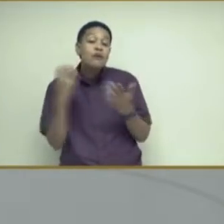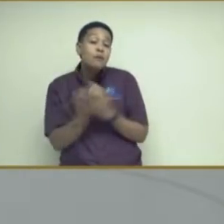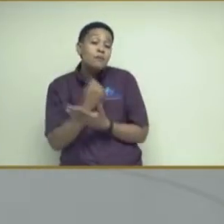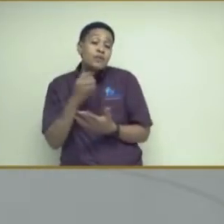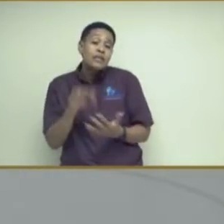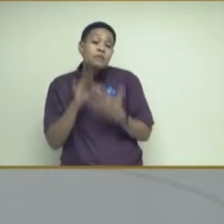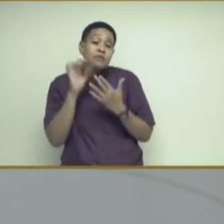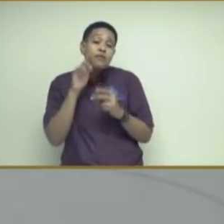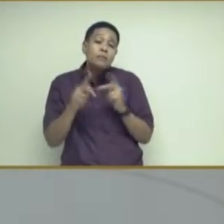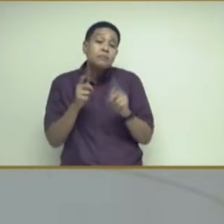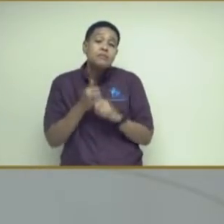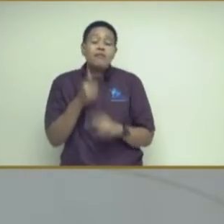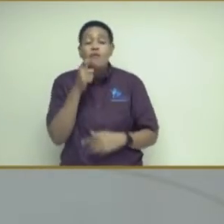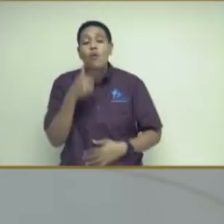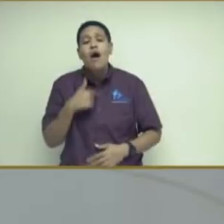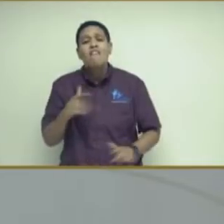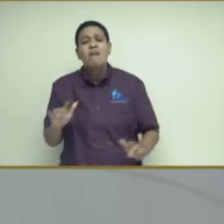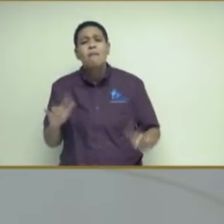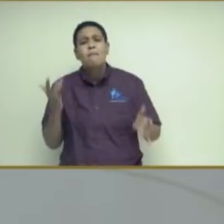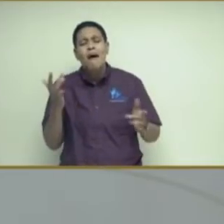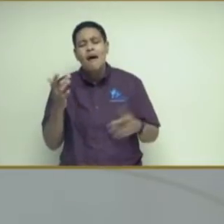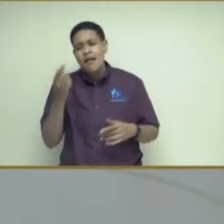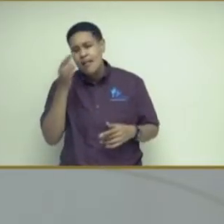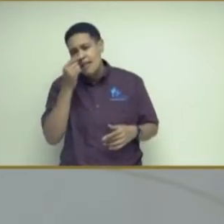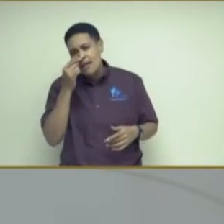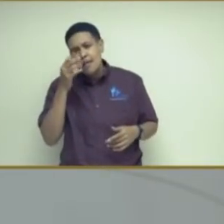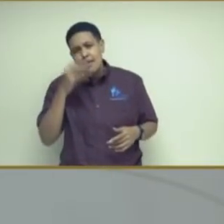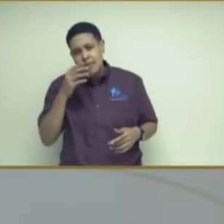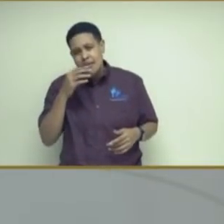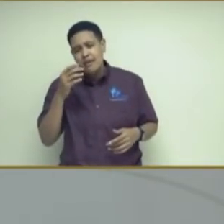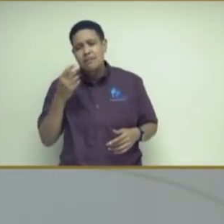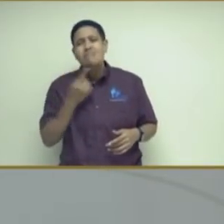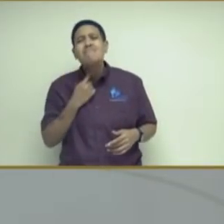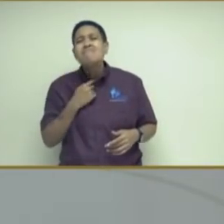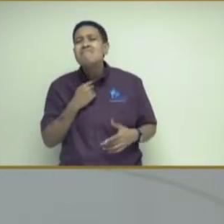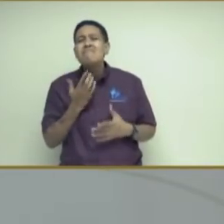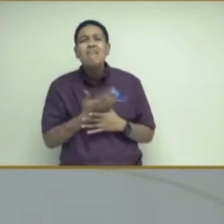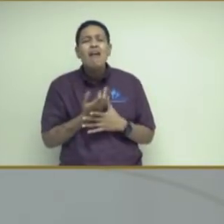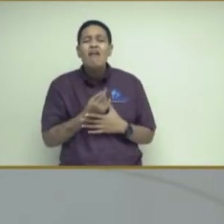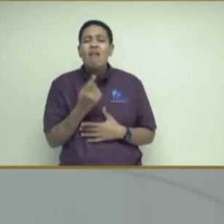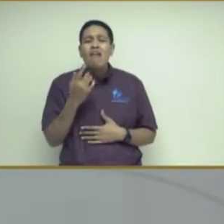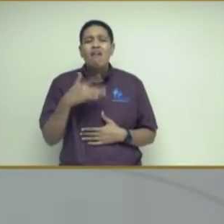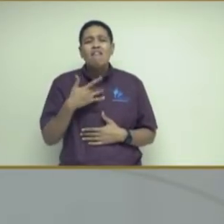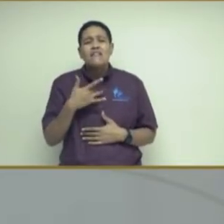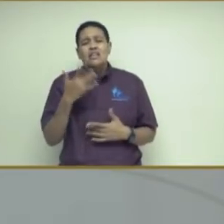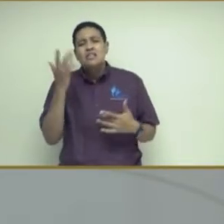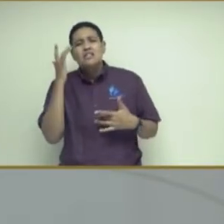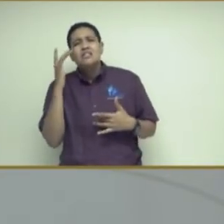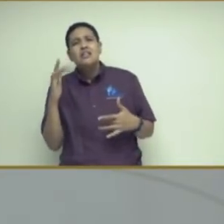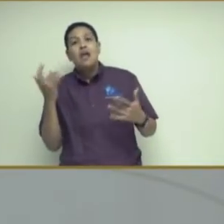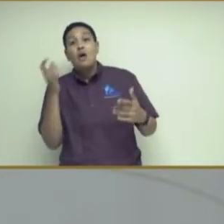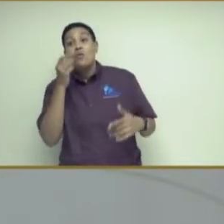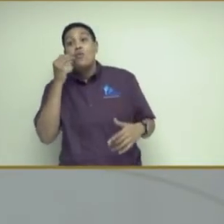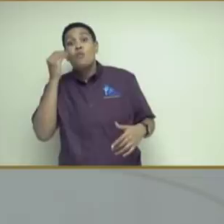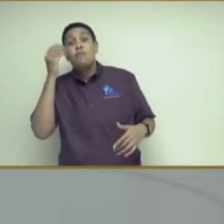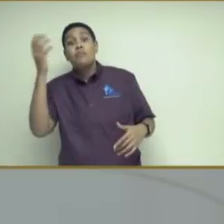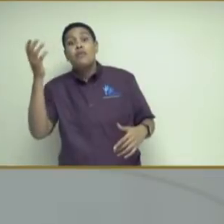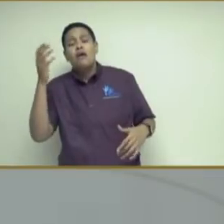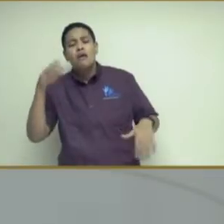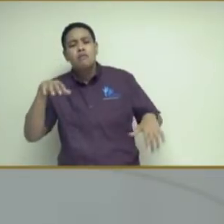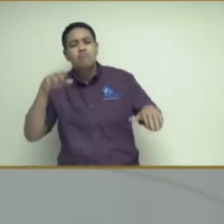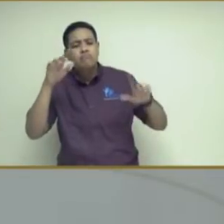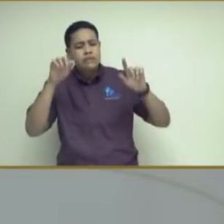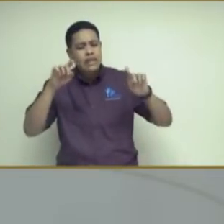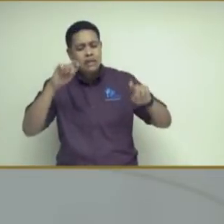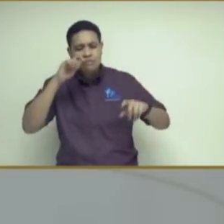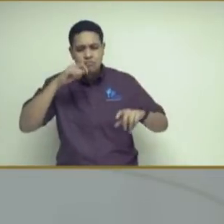especially for the persons who have mild respiratory symptoms who are at home, to get tested. So they can visit the site, the